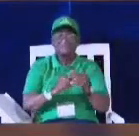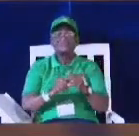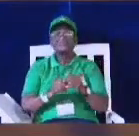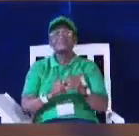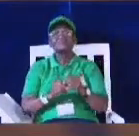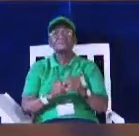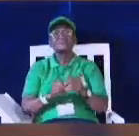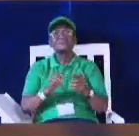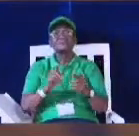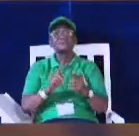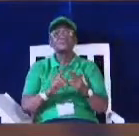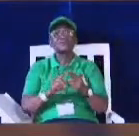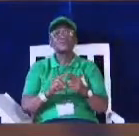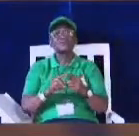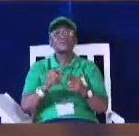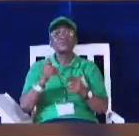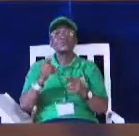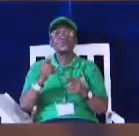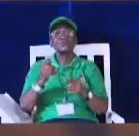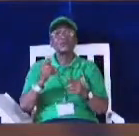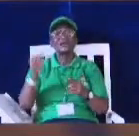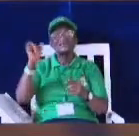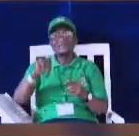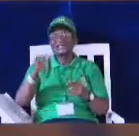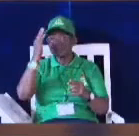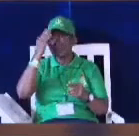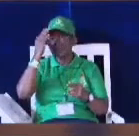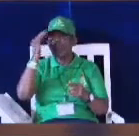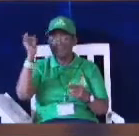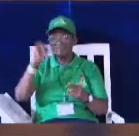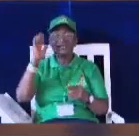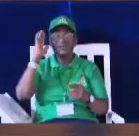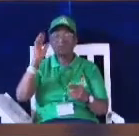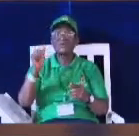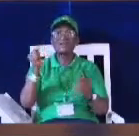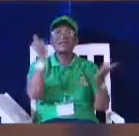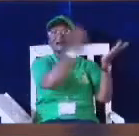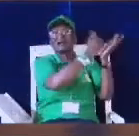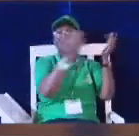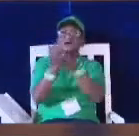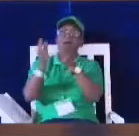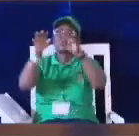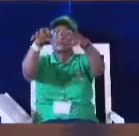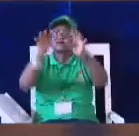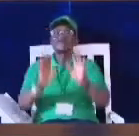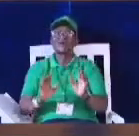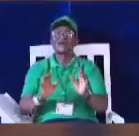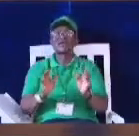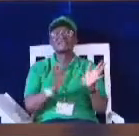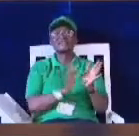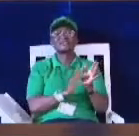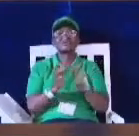So they knew they were going to crucify Jesus. They knew it.